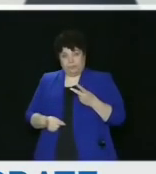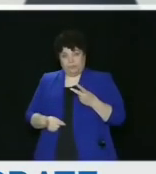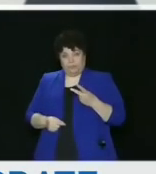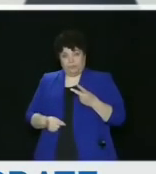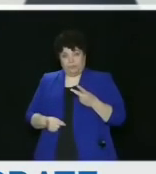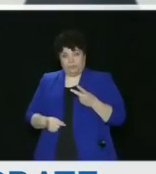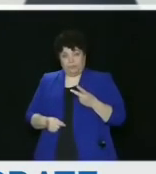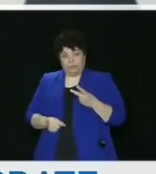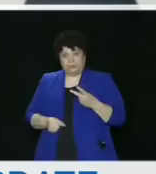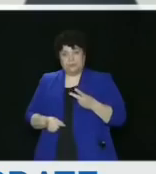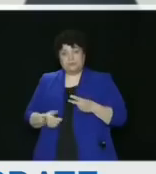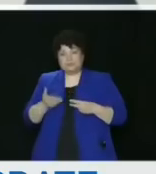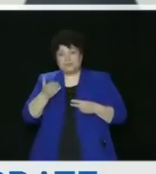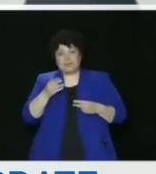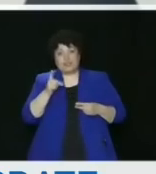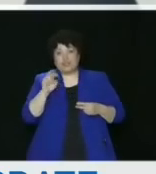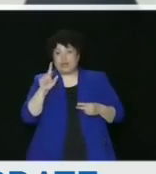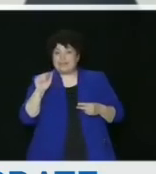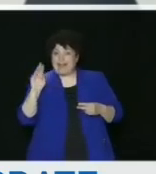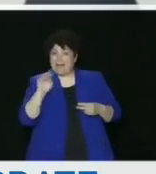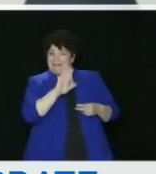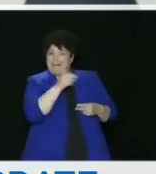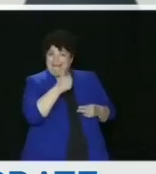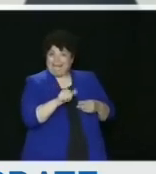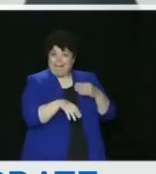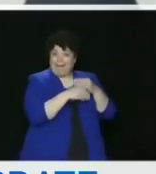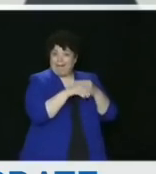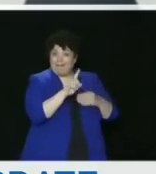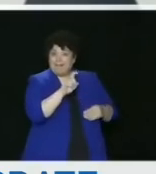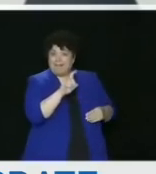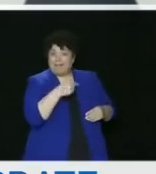So I would like to hear from Dr. Tam if she wanted to add something.